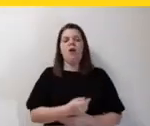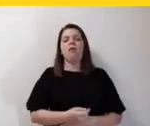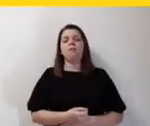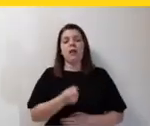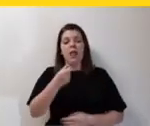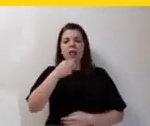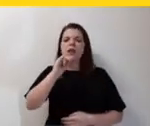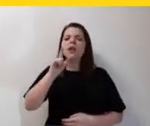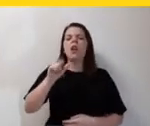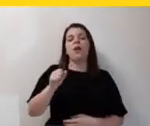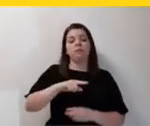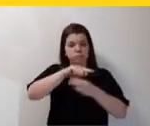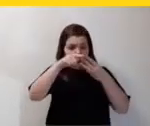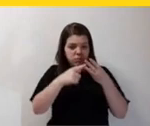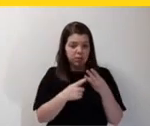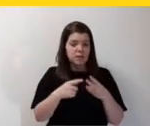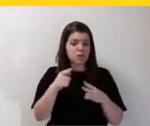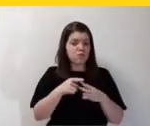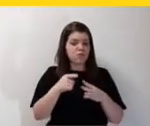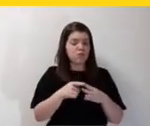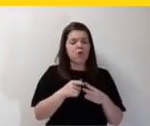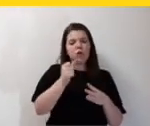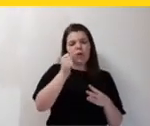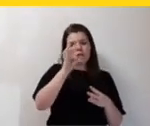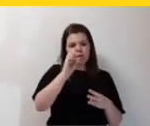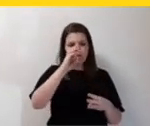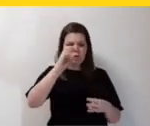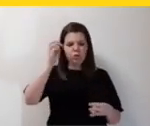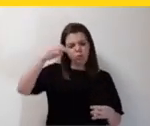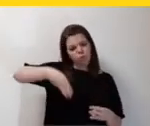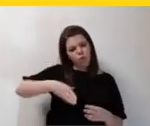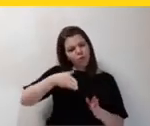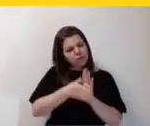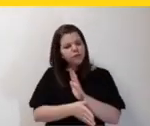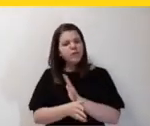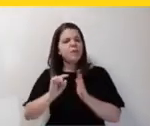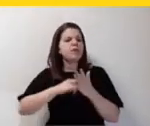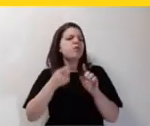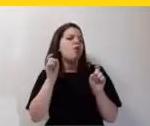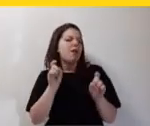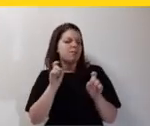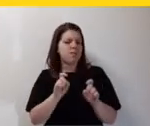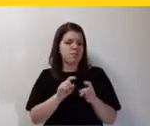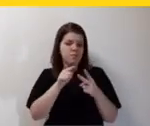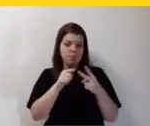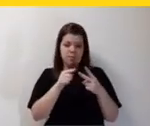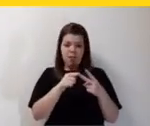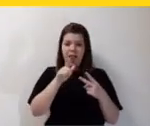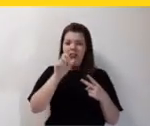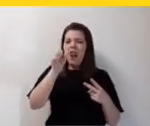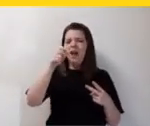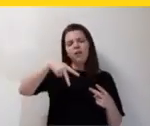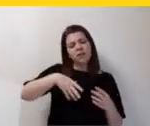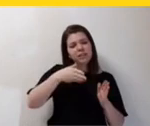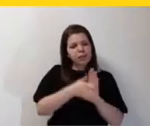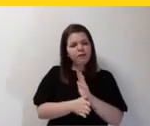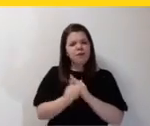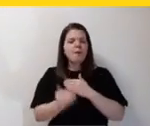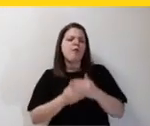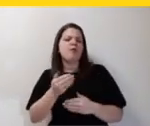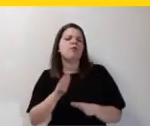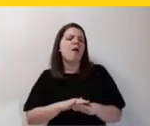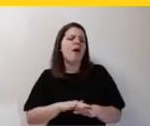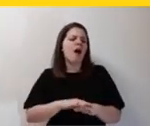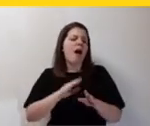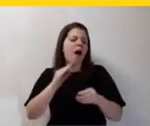methodology needs collaborative, multidisciplinary, and open surrounding. which might enable vocational training students to